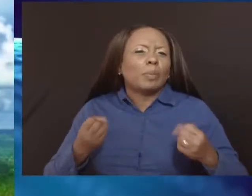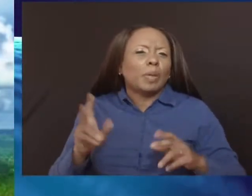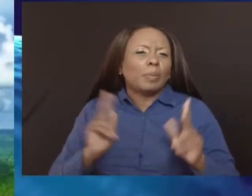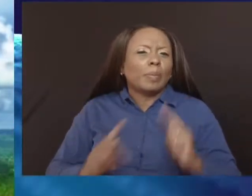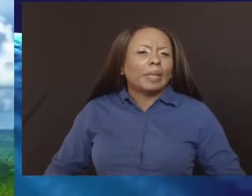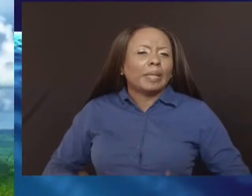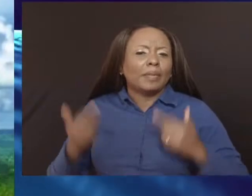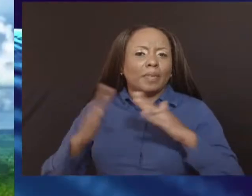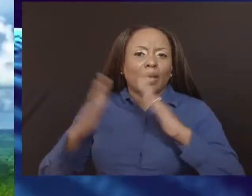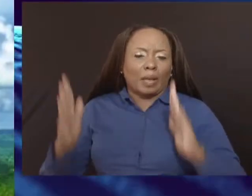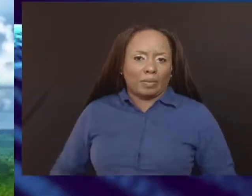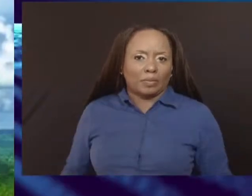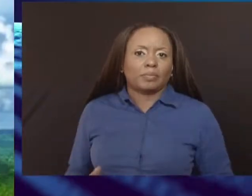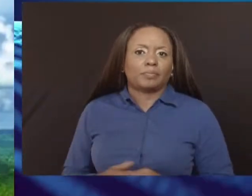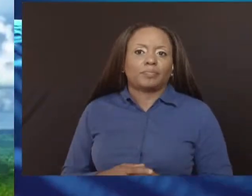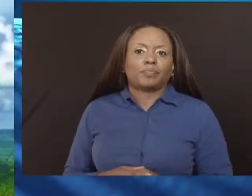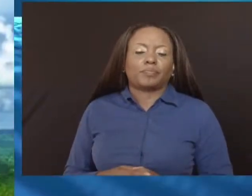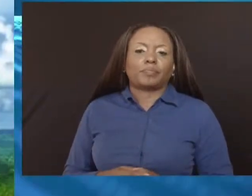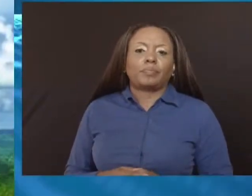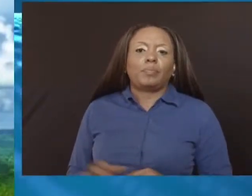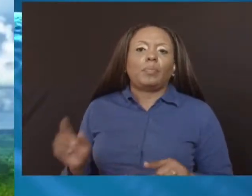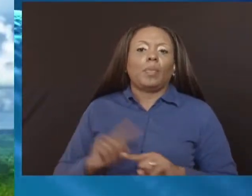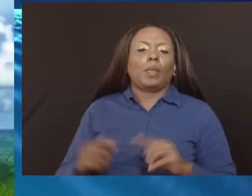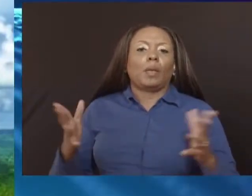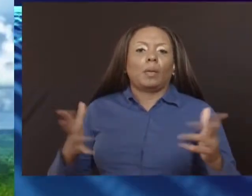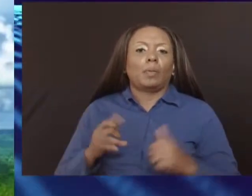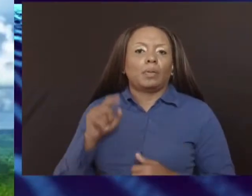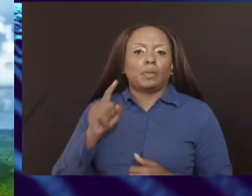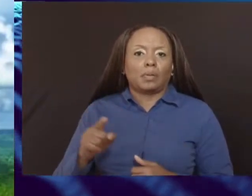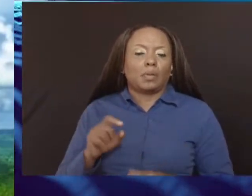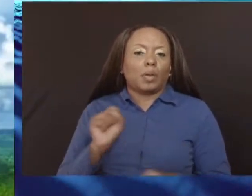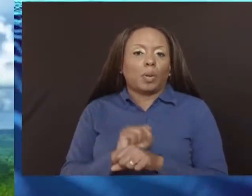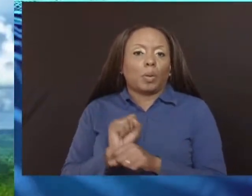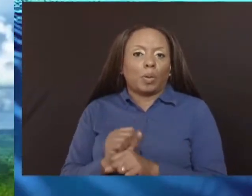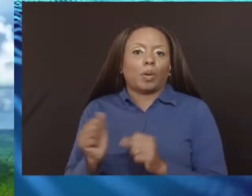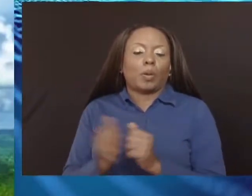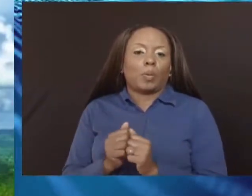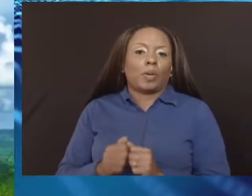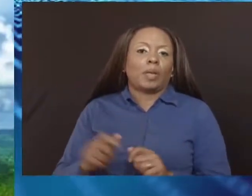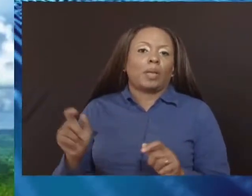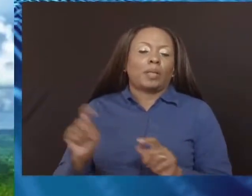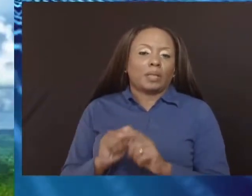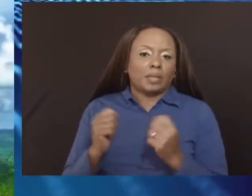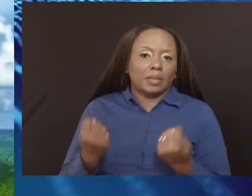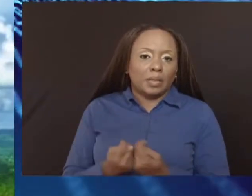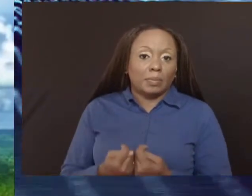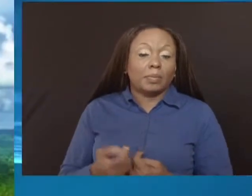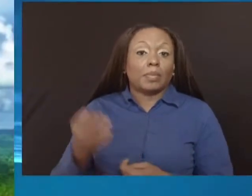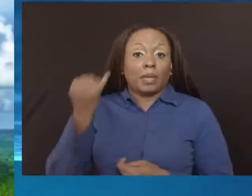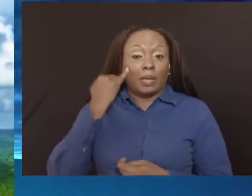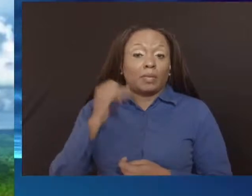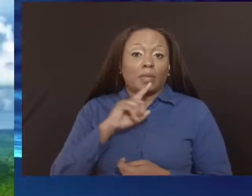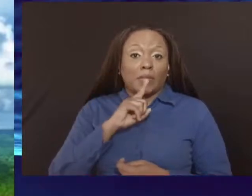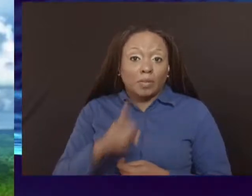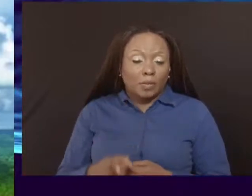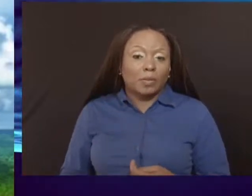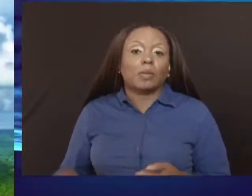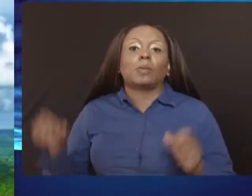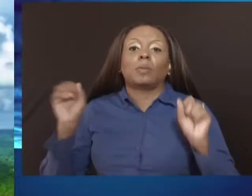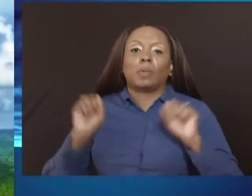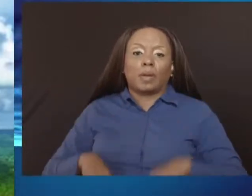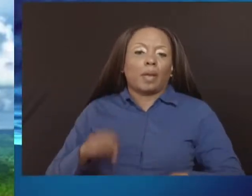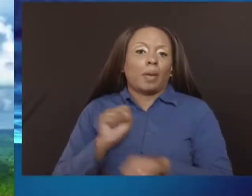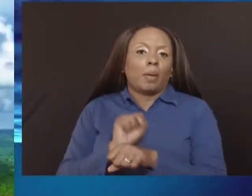asking those persons to cooperate with our triage team and allow them to know if that is the situation within your